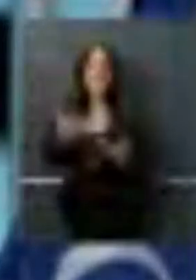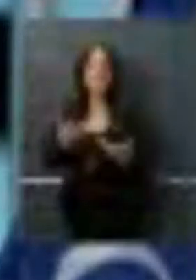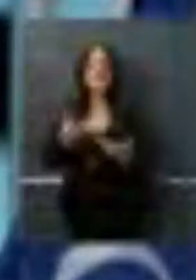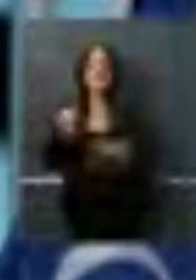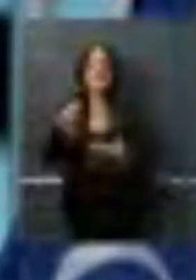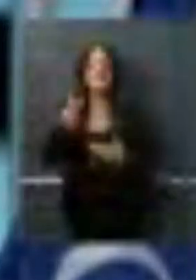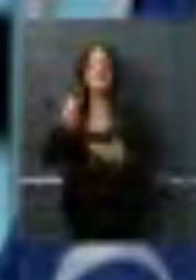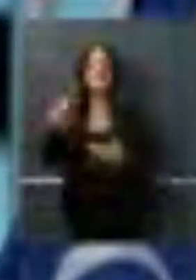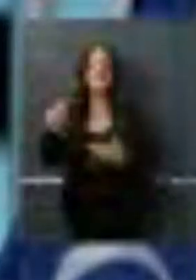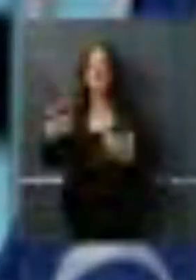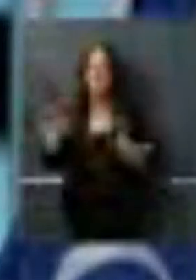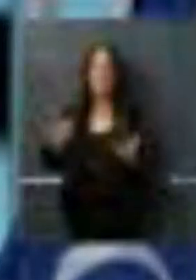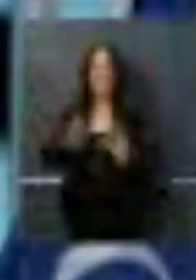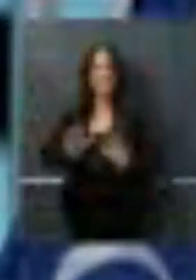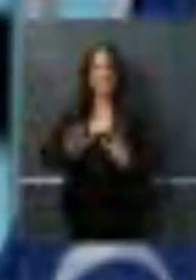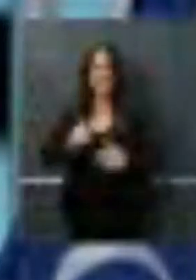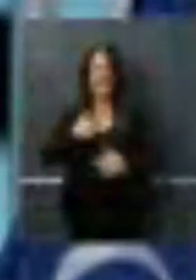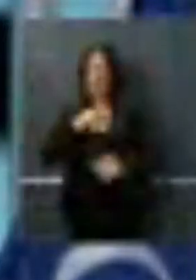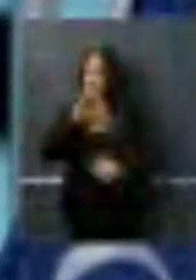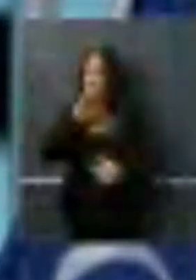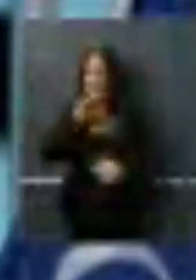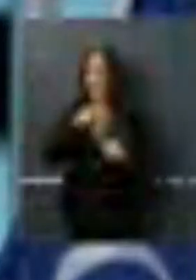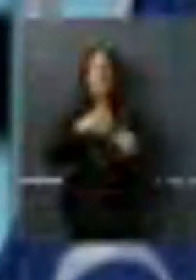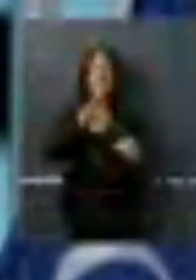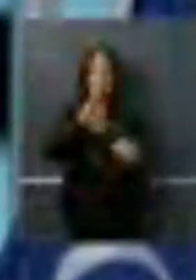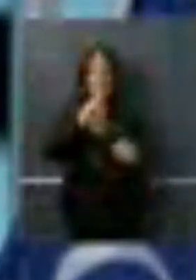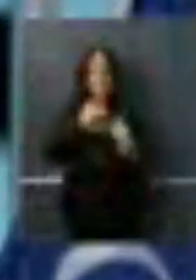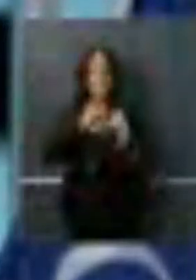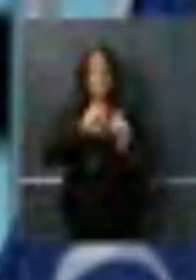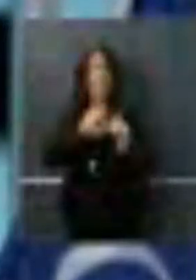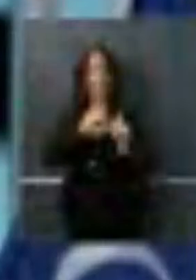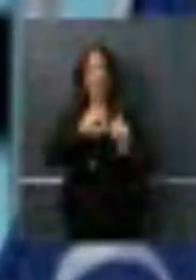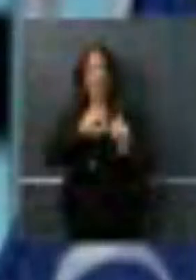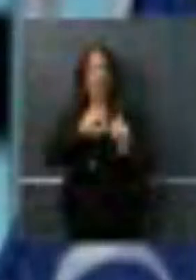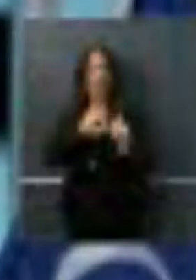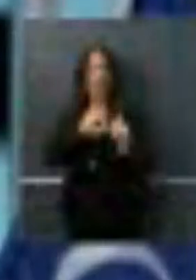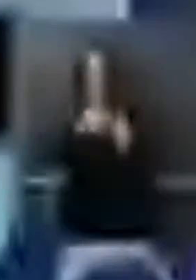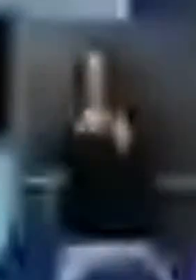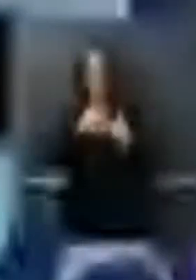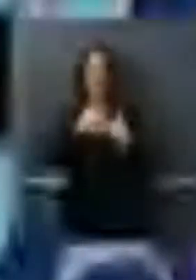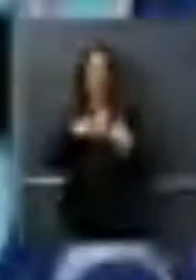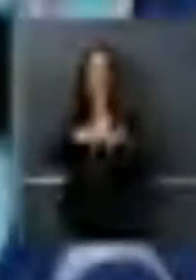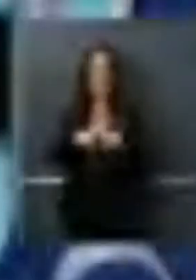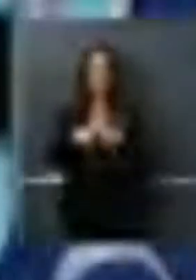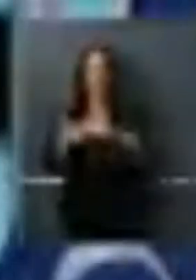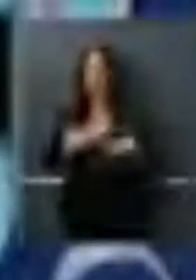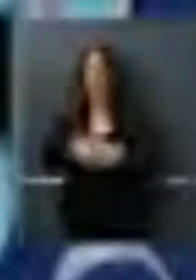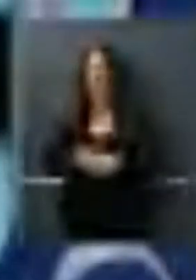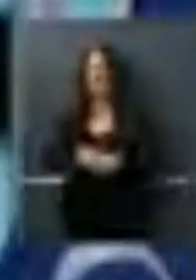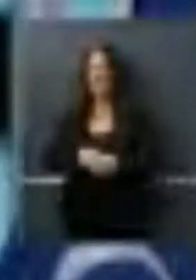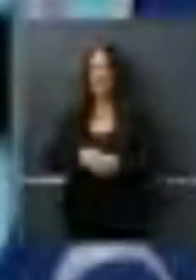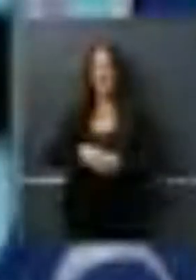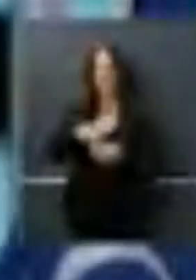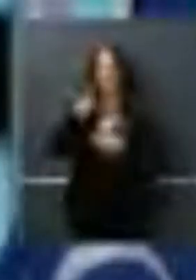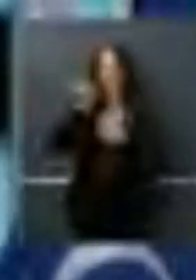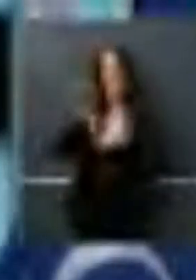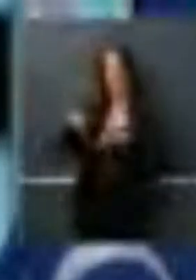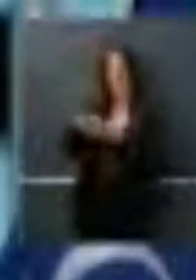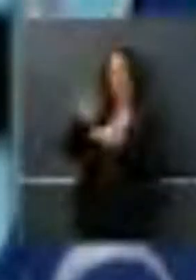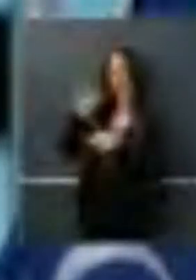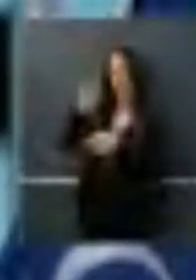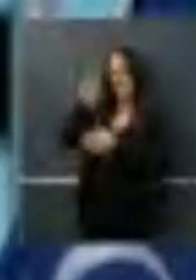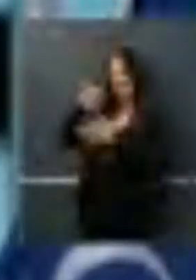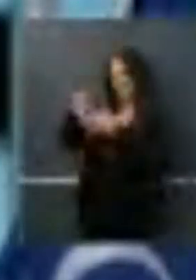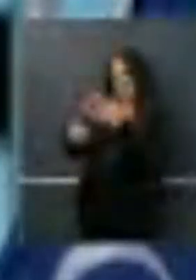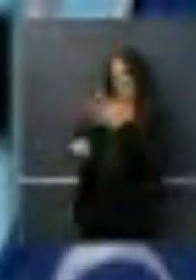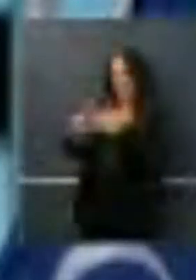of the stay-at-home order. It will be those indicators that drive our decision-making, not dates. We don't debate